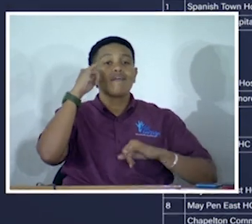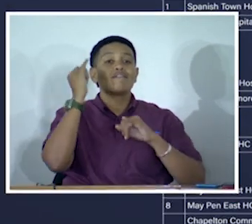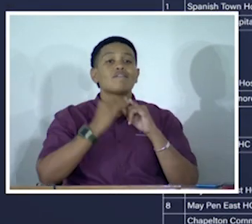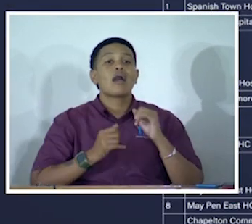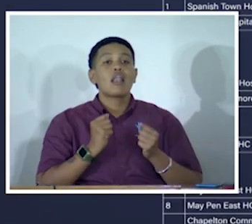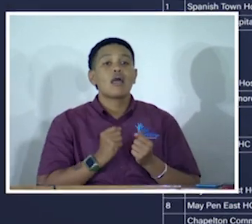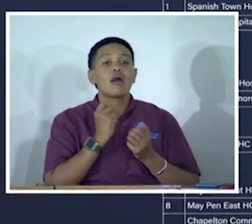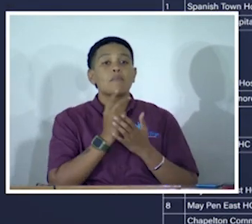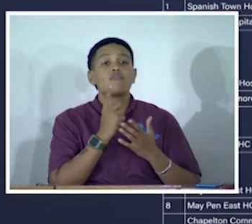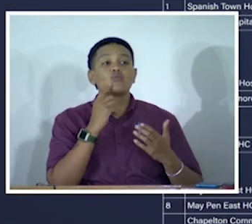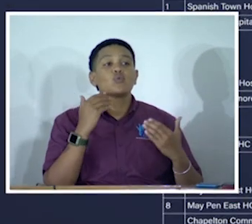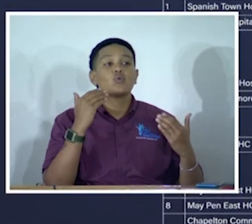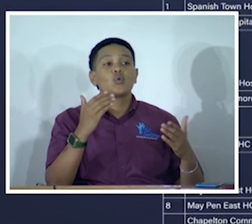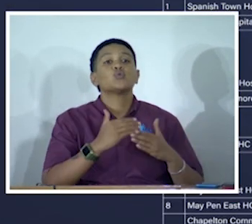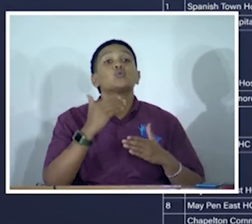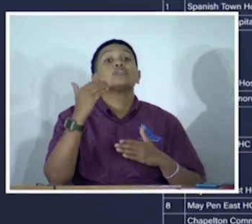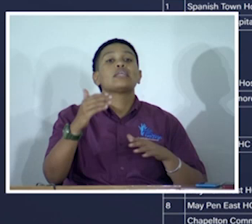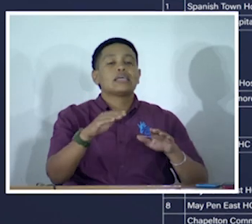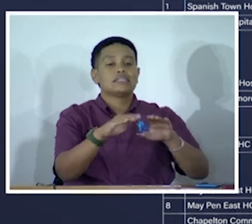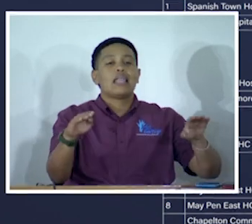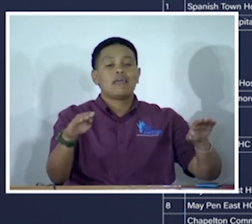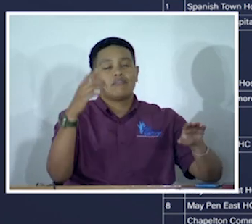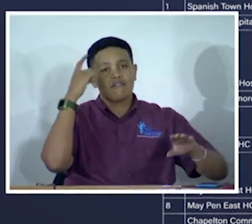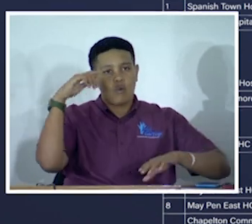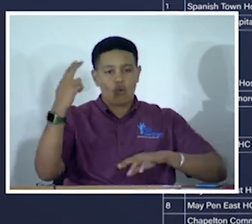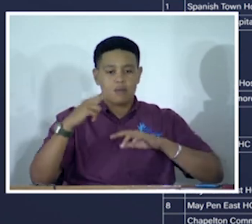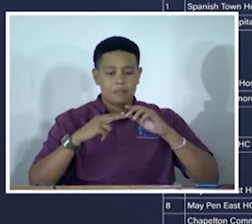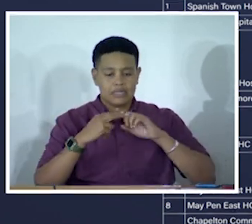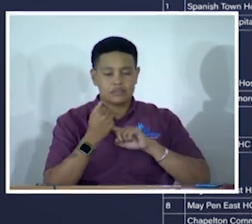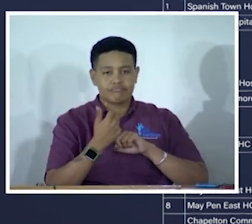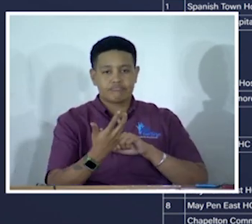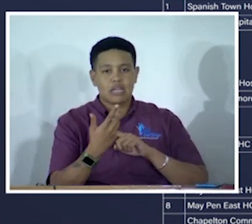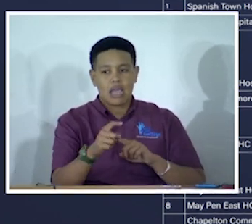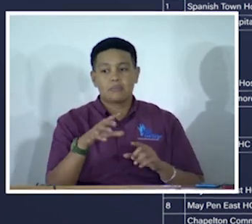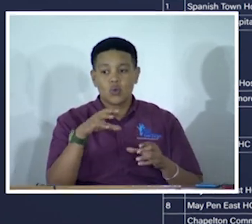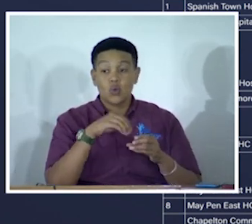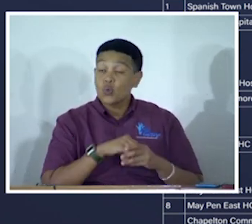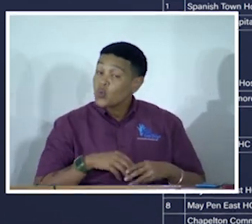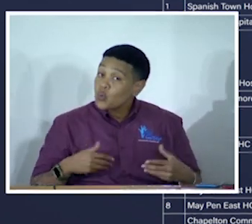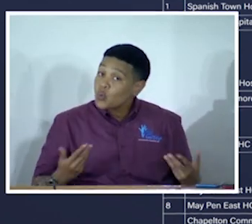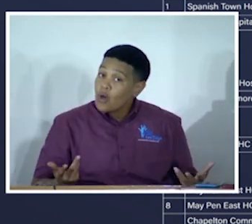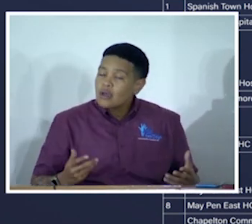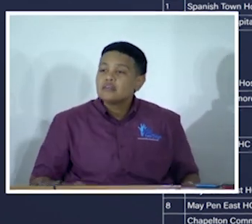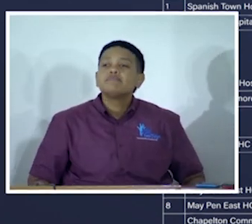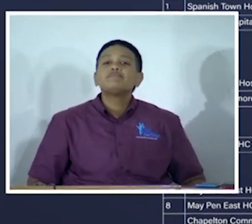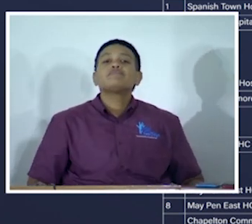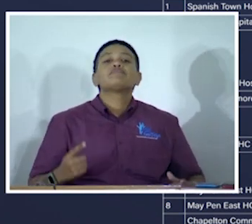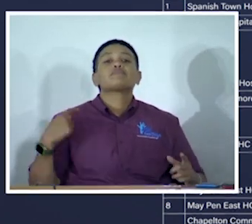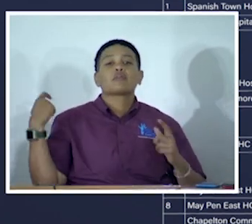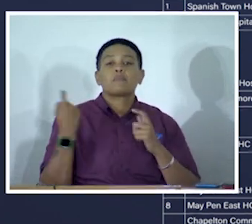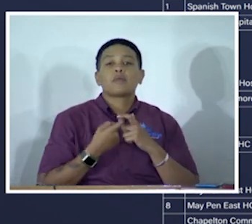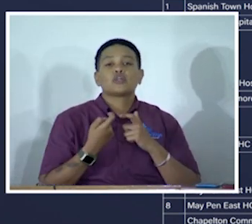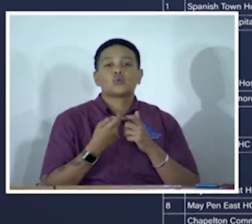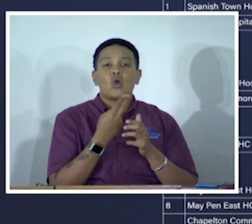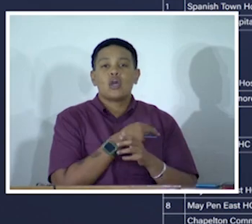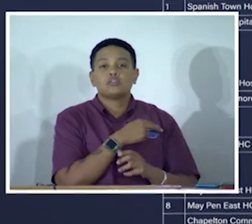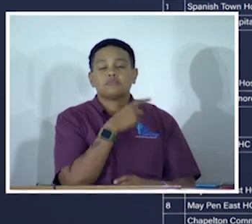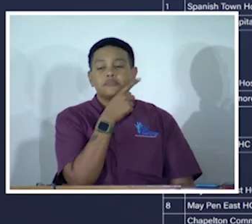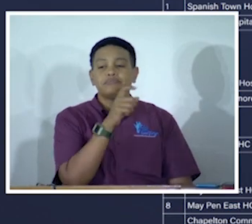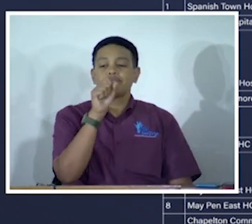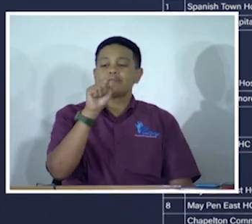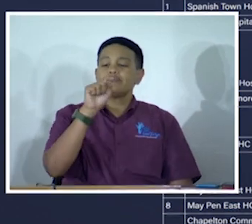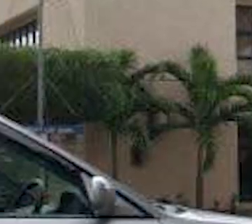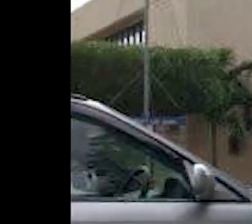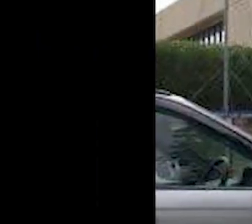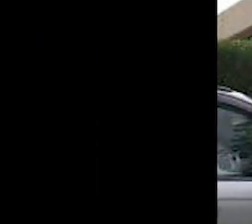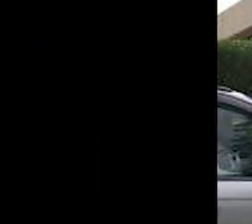13 facilities have been designed and are being reviewed now for final approval to move to the next stage for